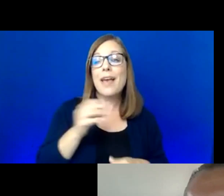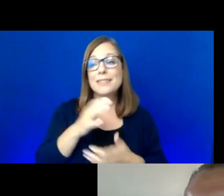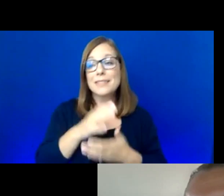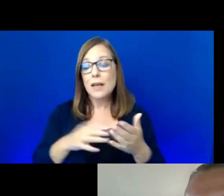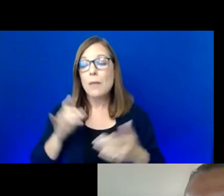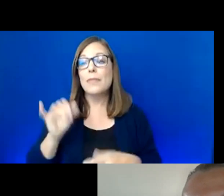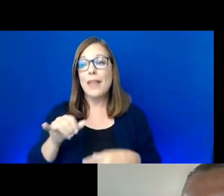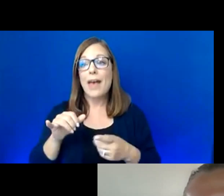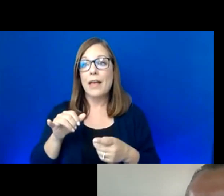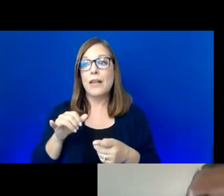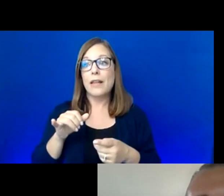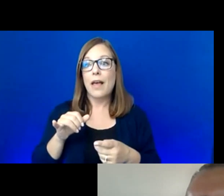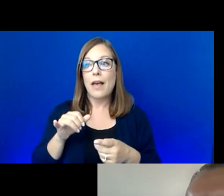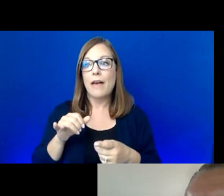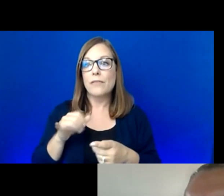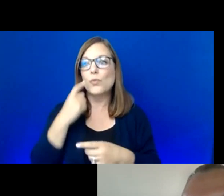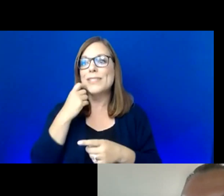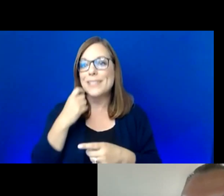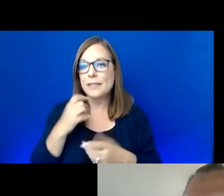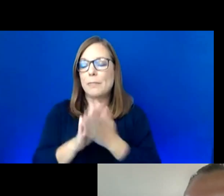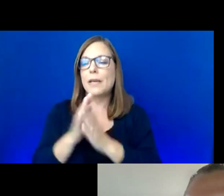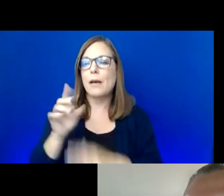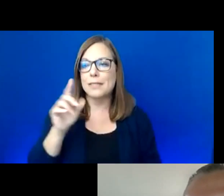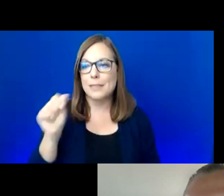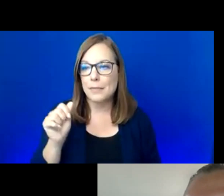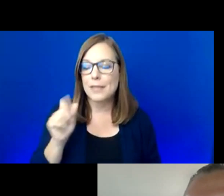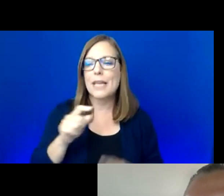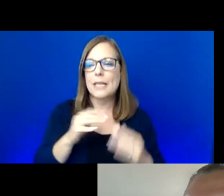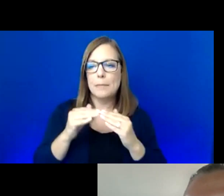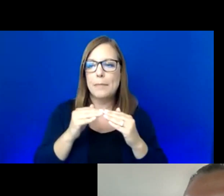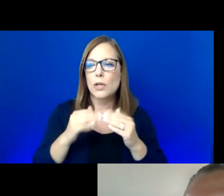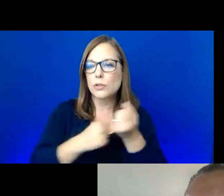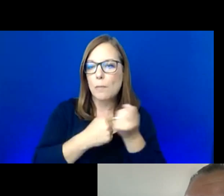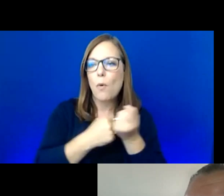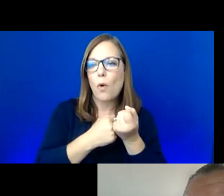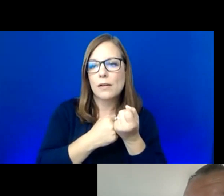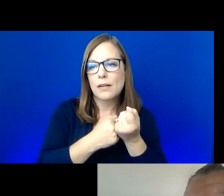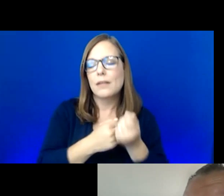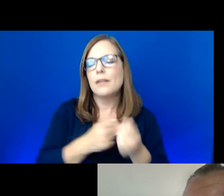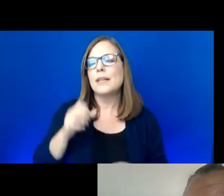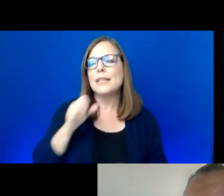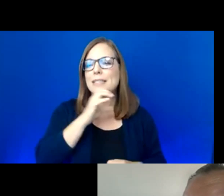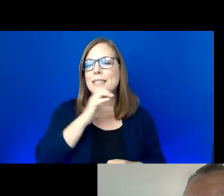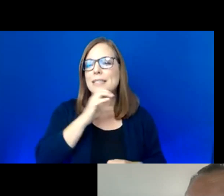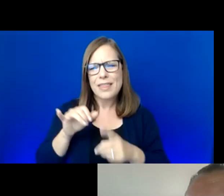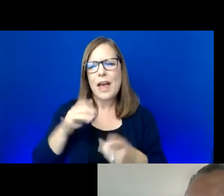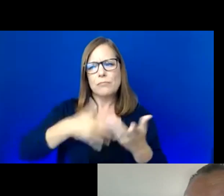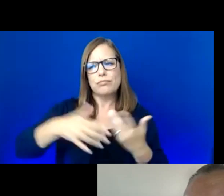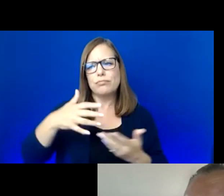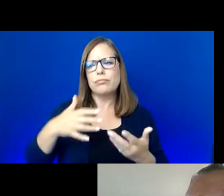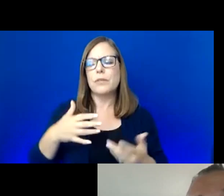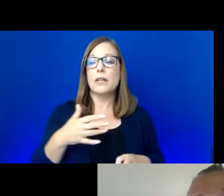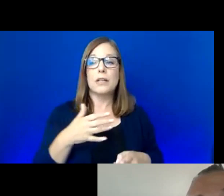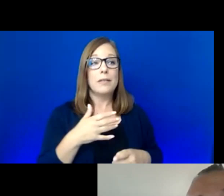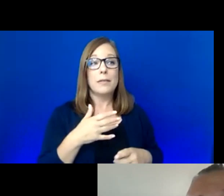peer support, peer role modeling. And senior centers, social isolation has just been